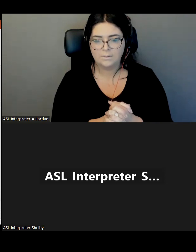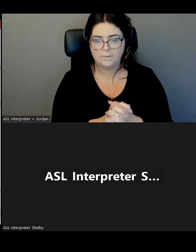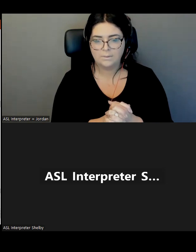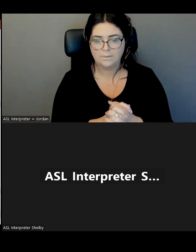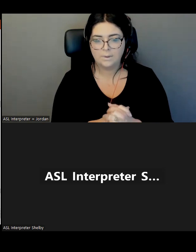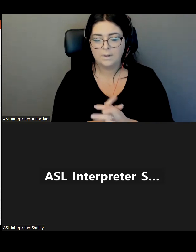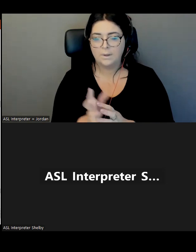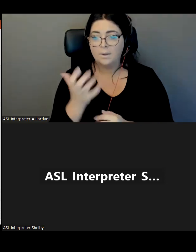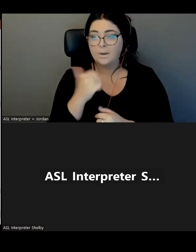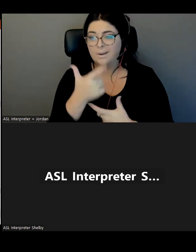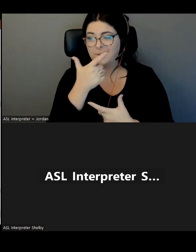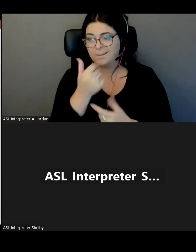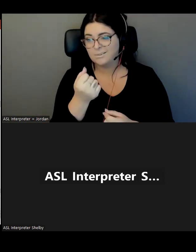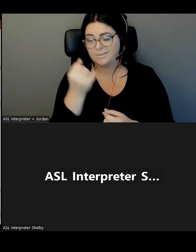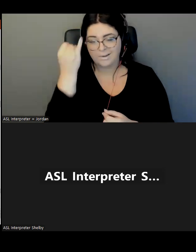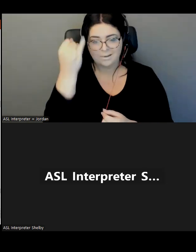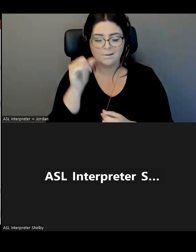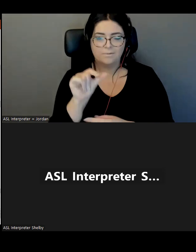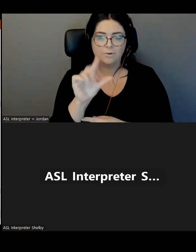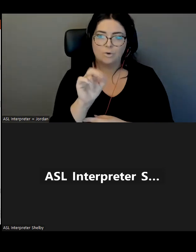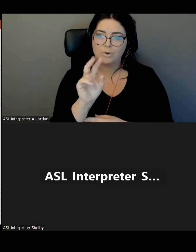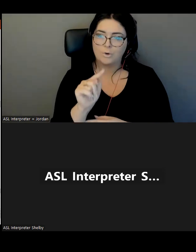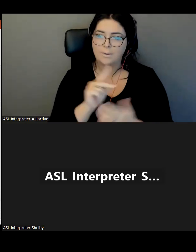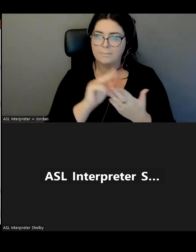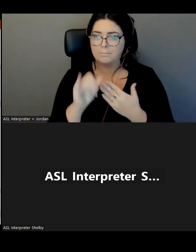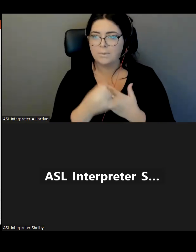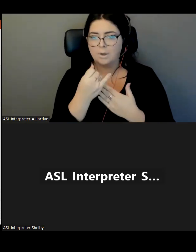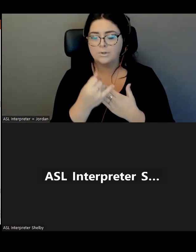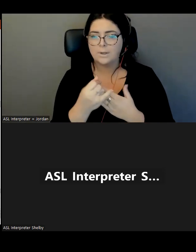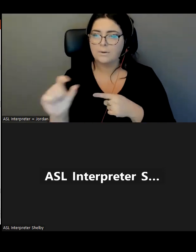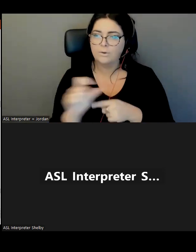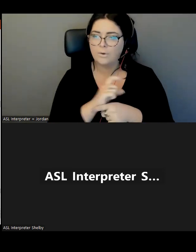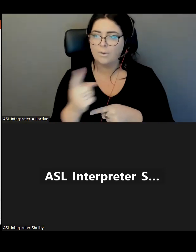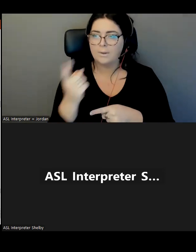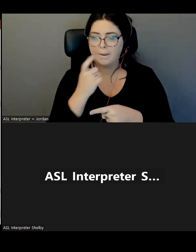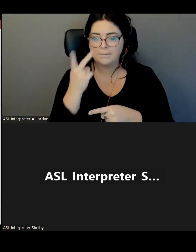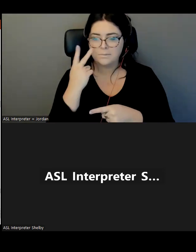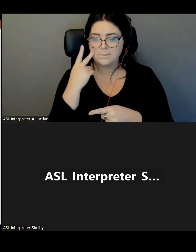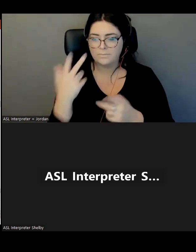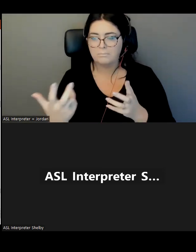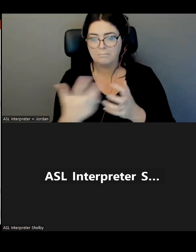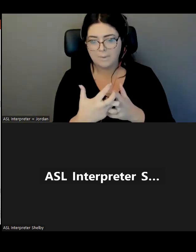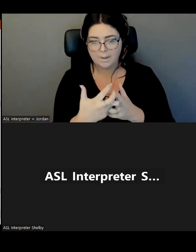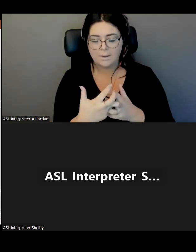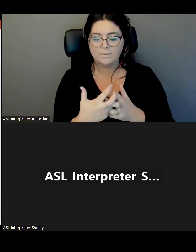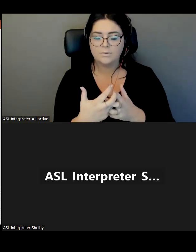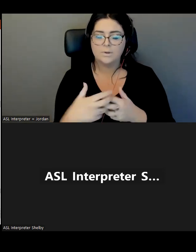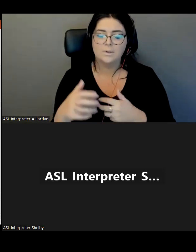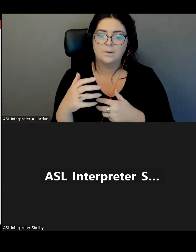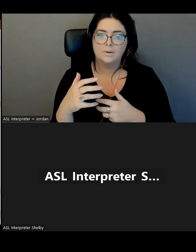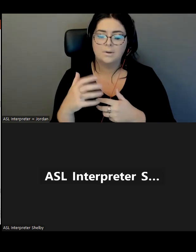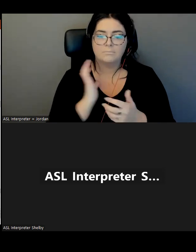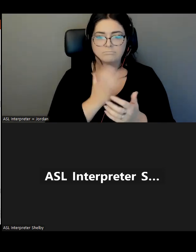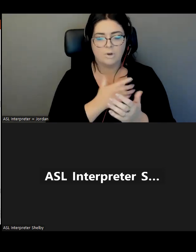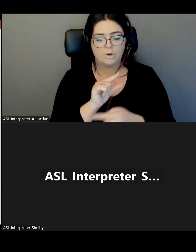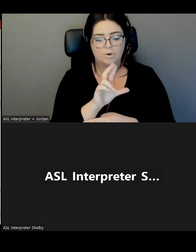run your idea by us first to see if that fits within the criteria and the guidelines of that particular